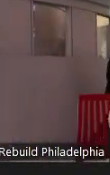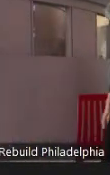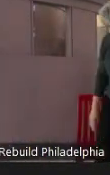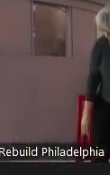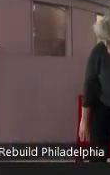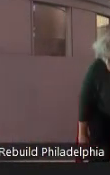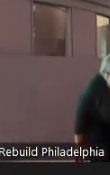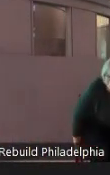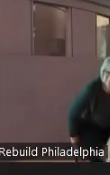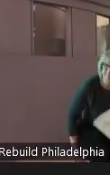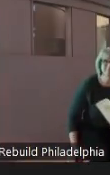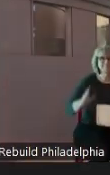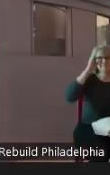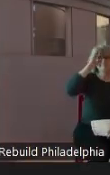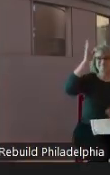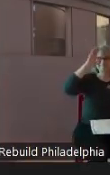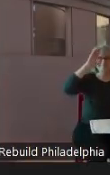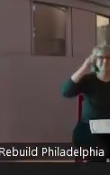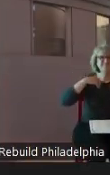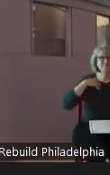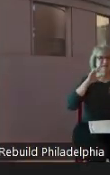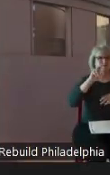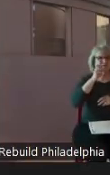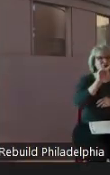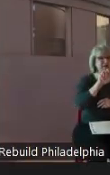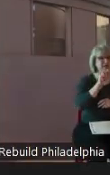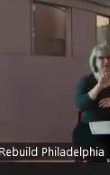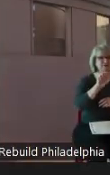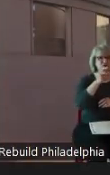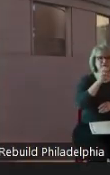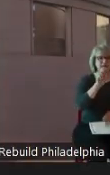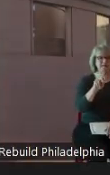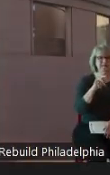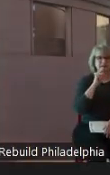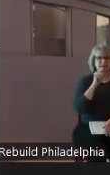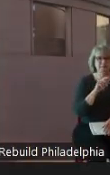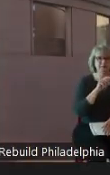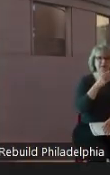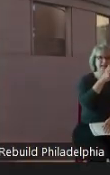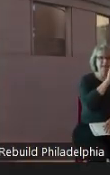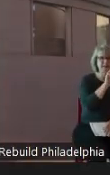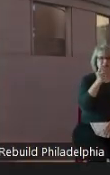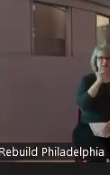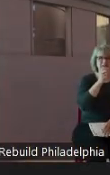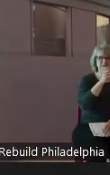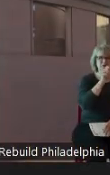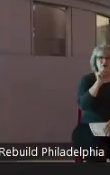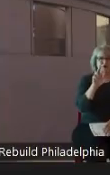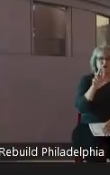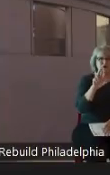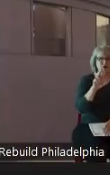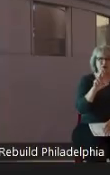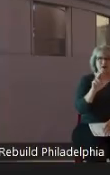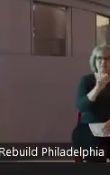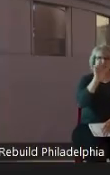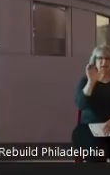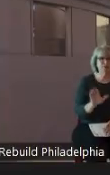Hi, everyone. My name is Jenny Chen. I use she, her pronouns, and I'm an Asian American woman with long black